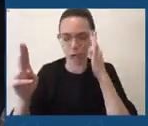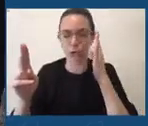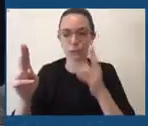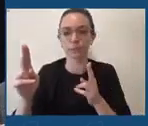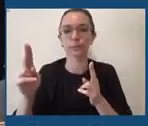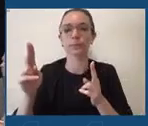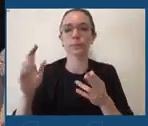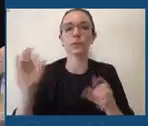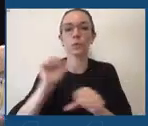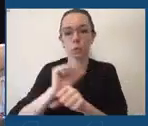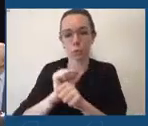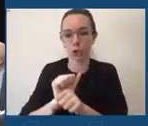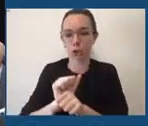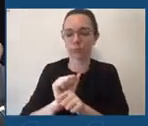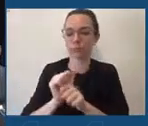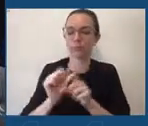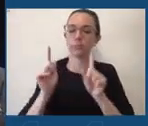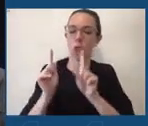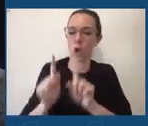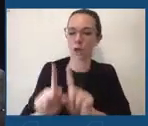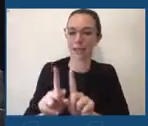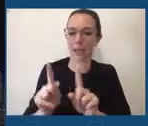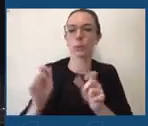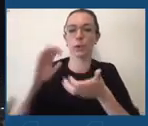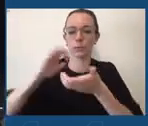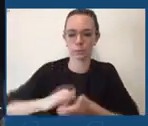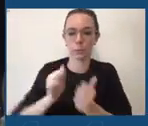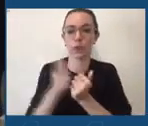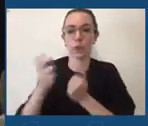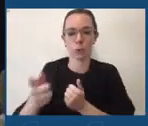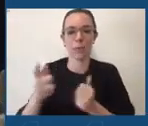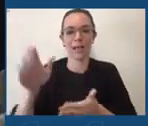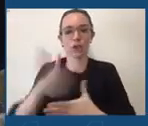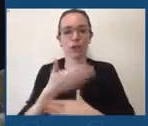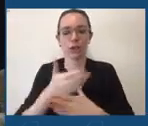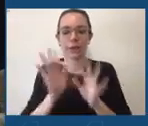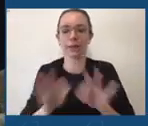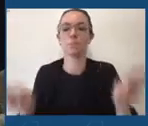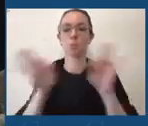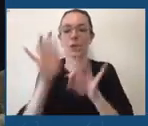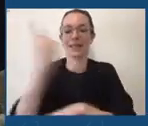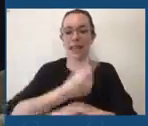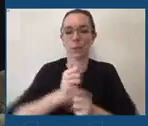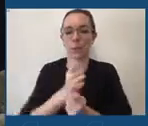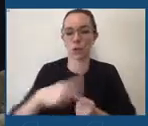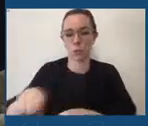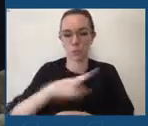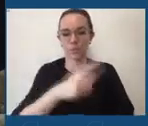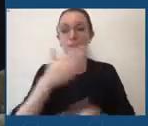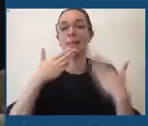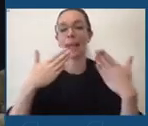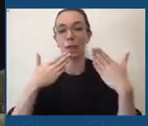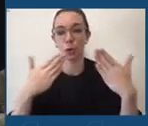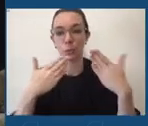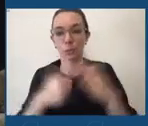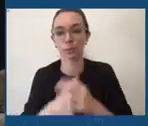to work alongside of you and sharing this important day with you. Thank you.